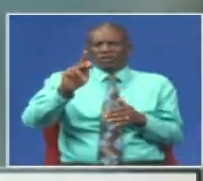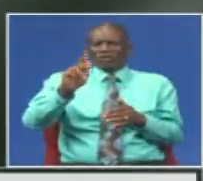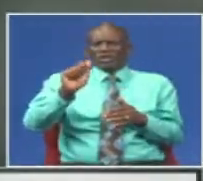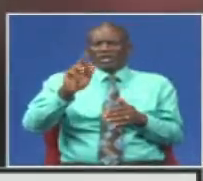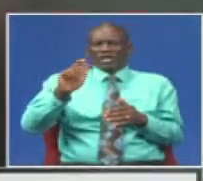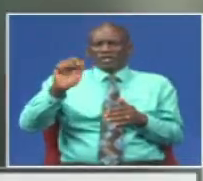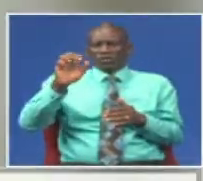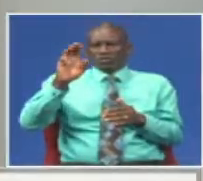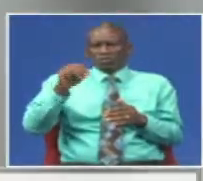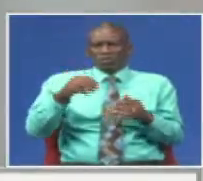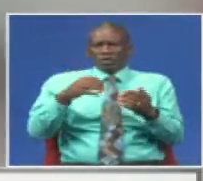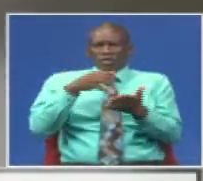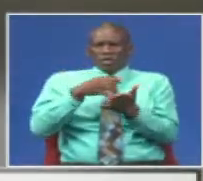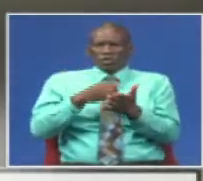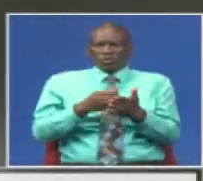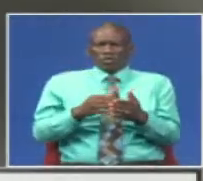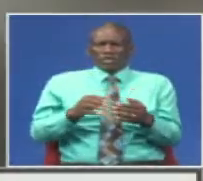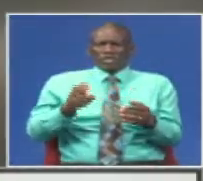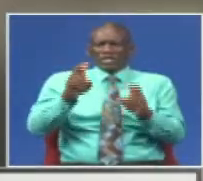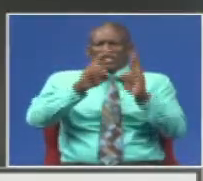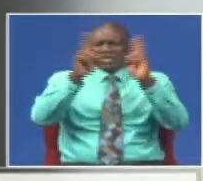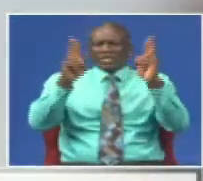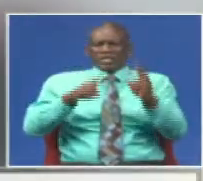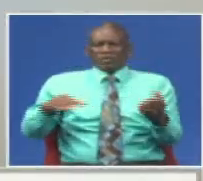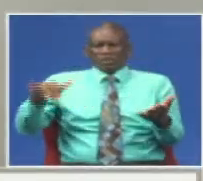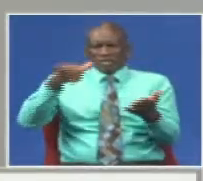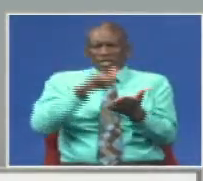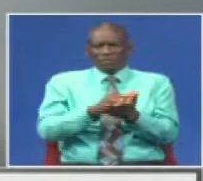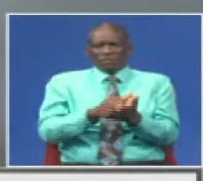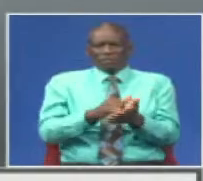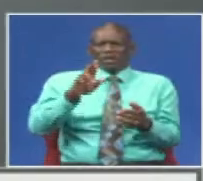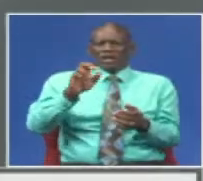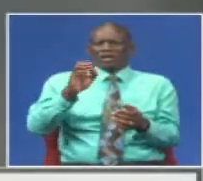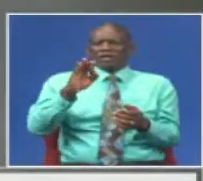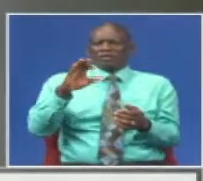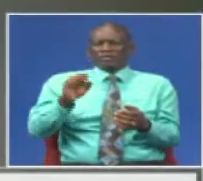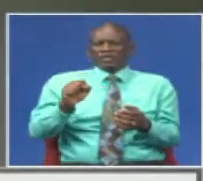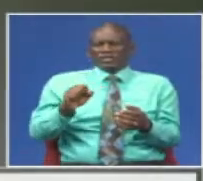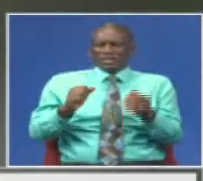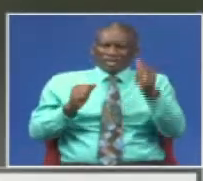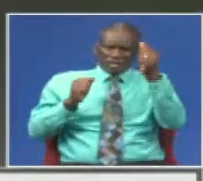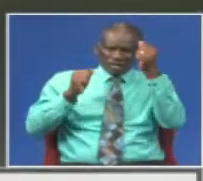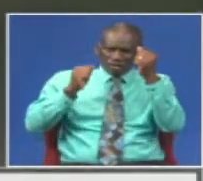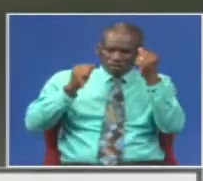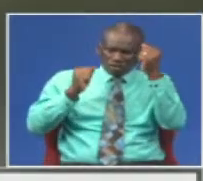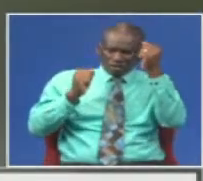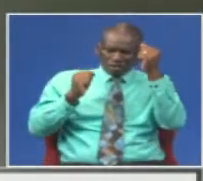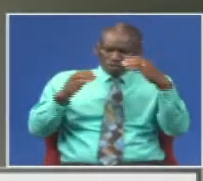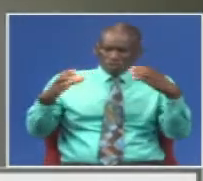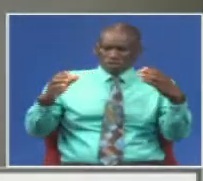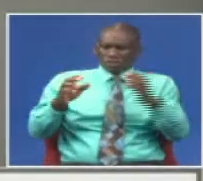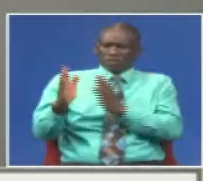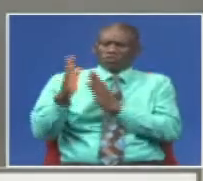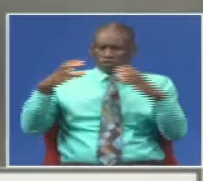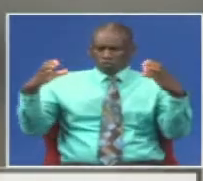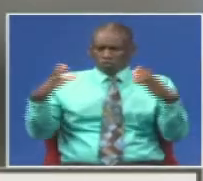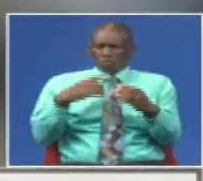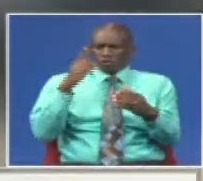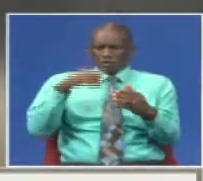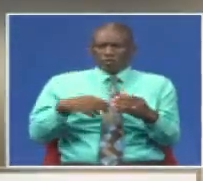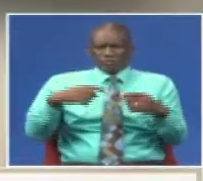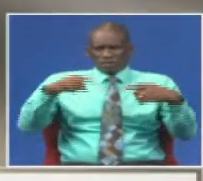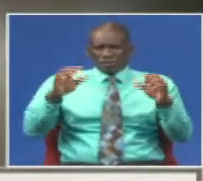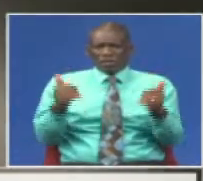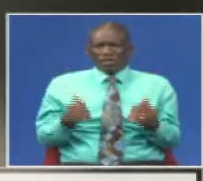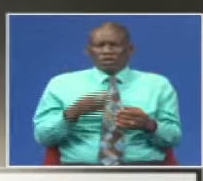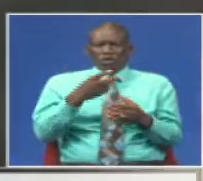the Meroe International Airport, where RSF paramilitaries said they had gained access to. The two rival groups